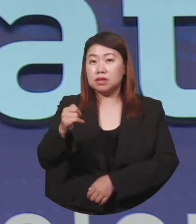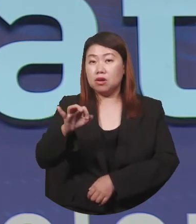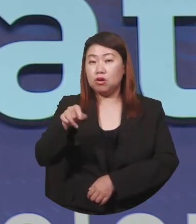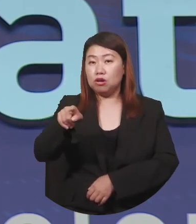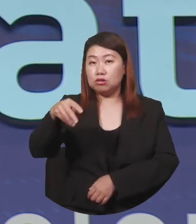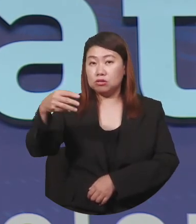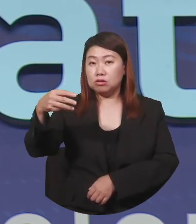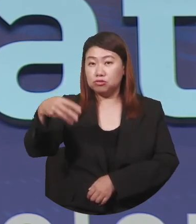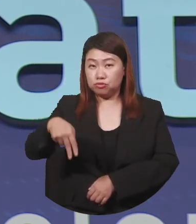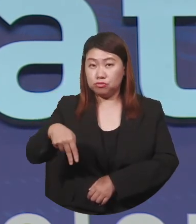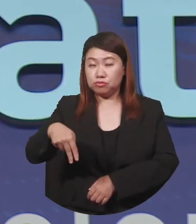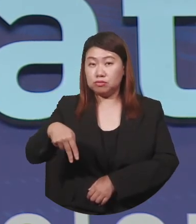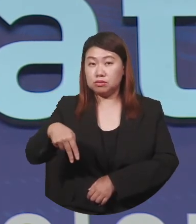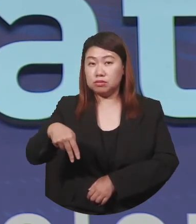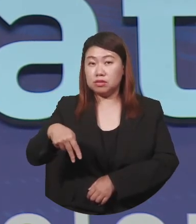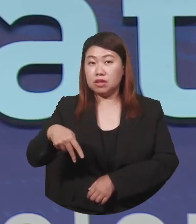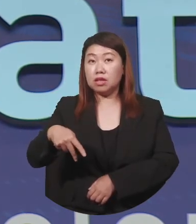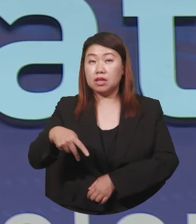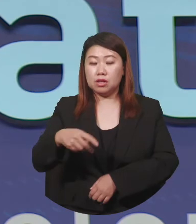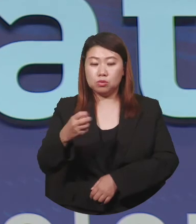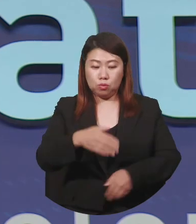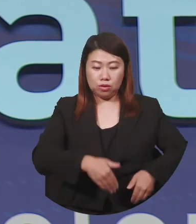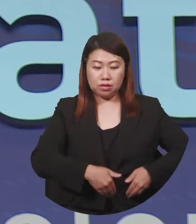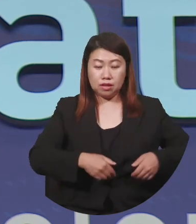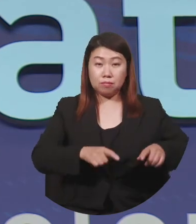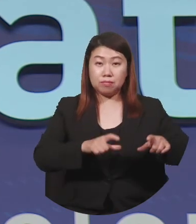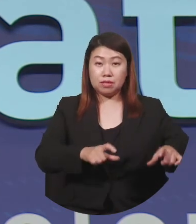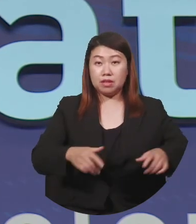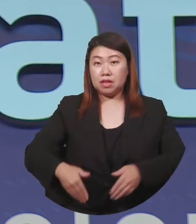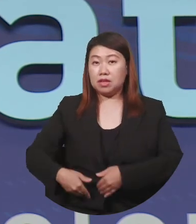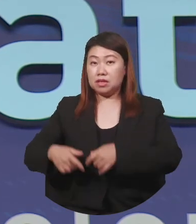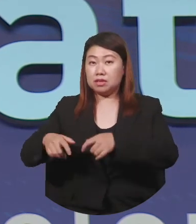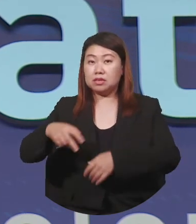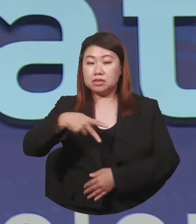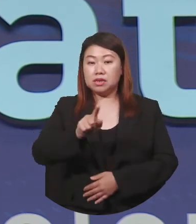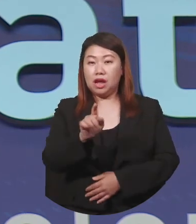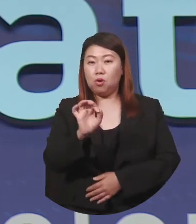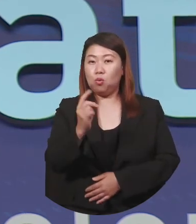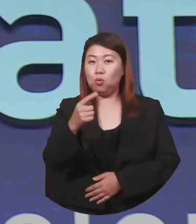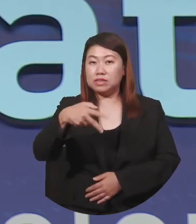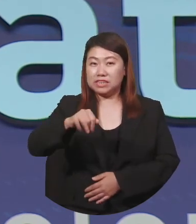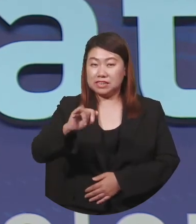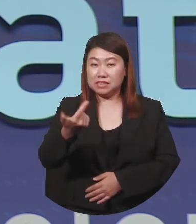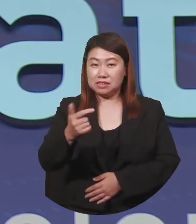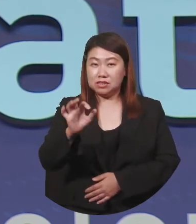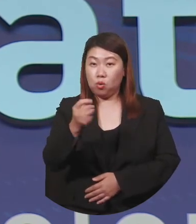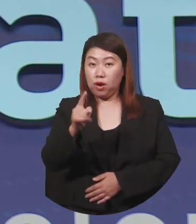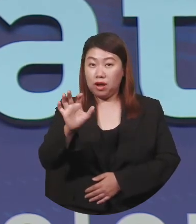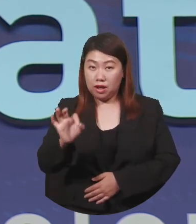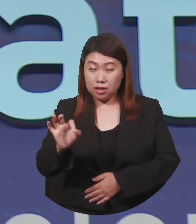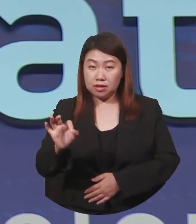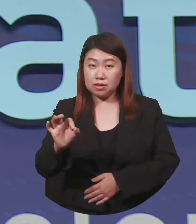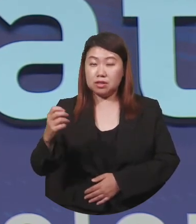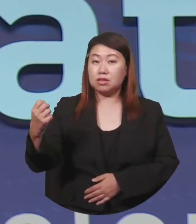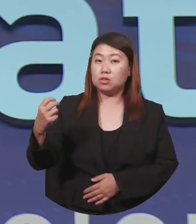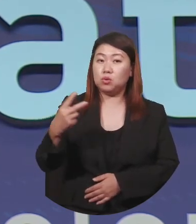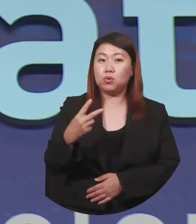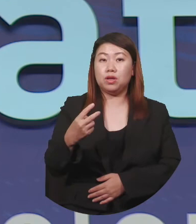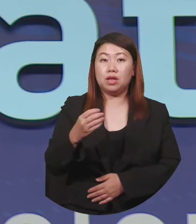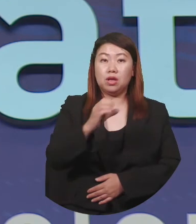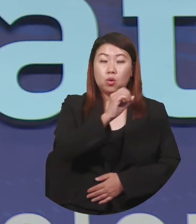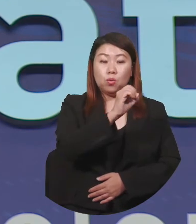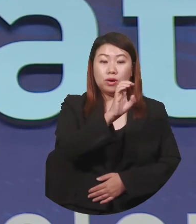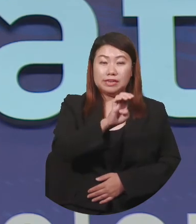and Transnational Cooperation, Dr. Stephen Klinsbill of the German Institute of Development and